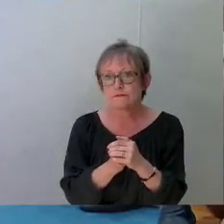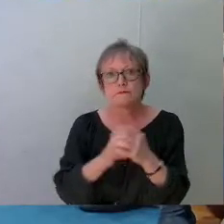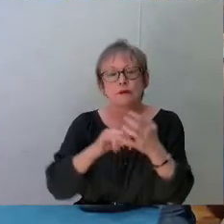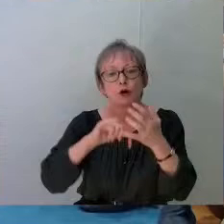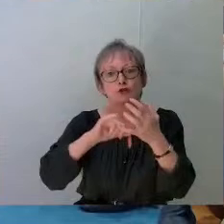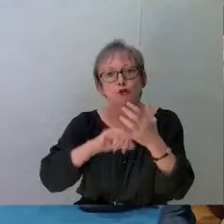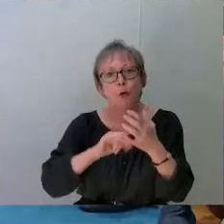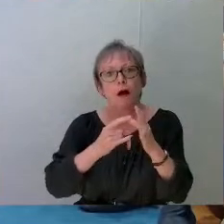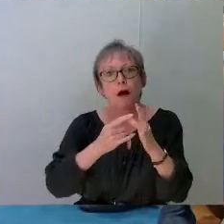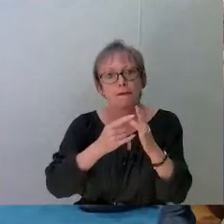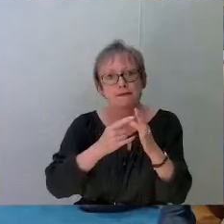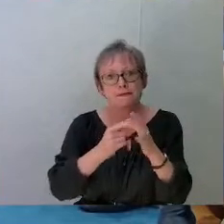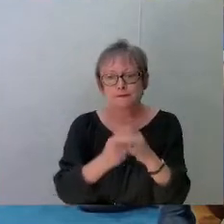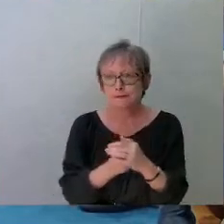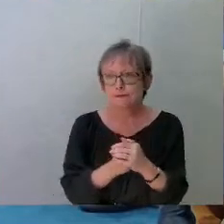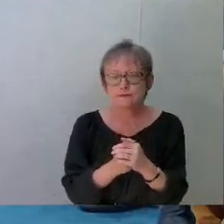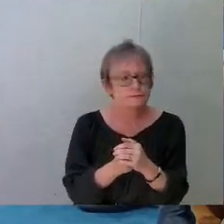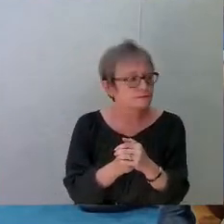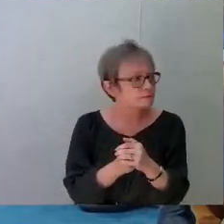Sean Armour.